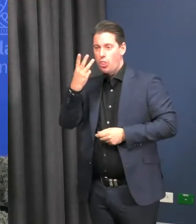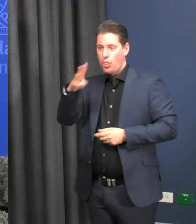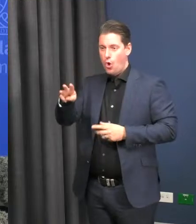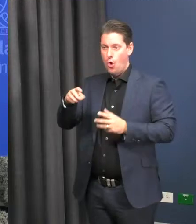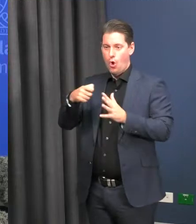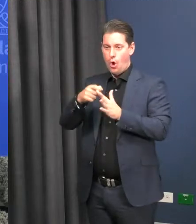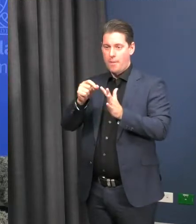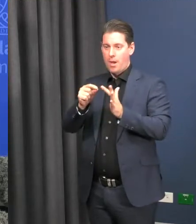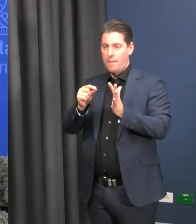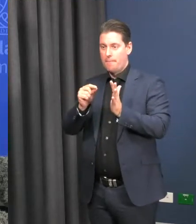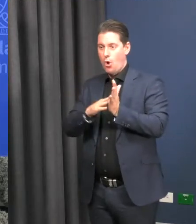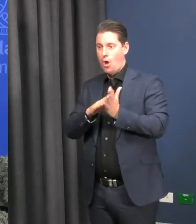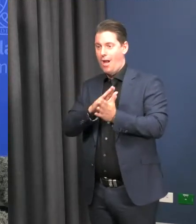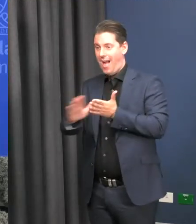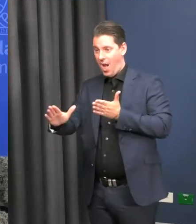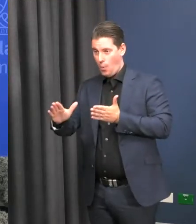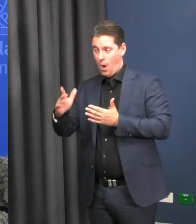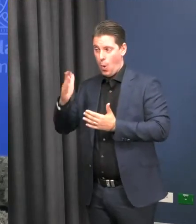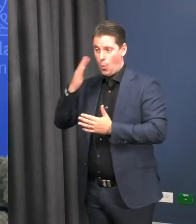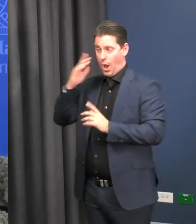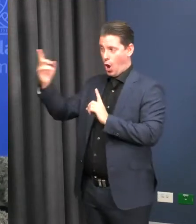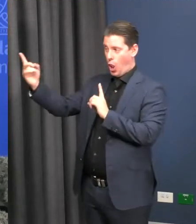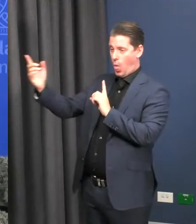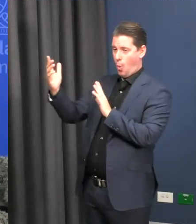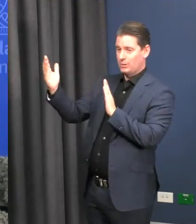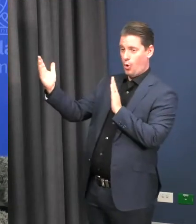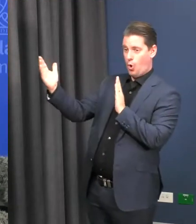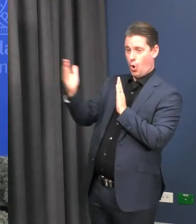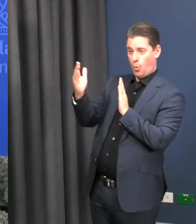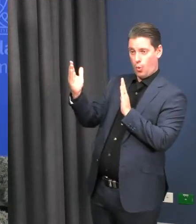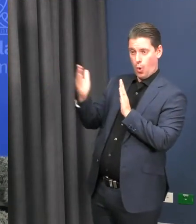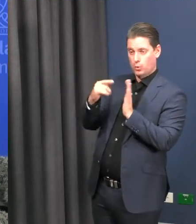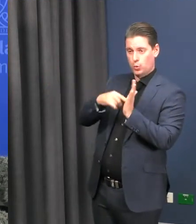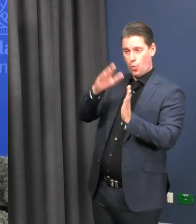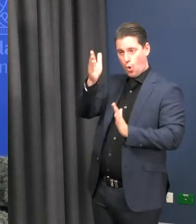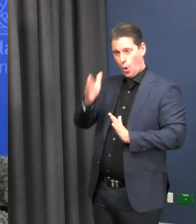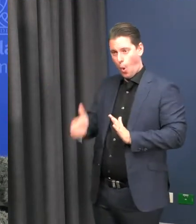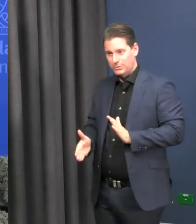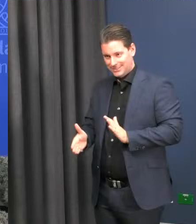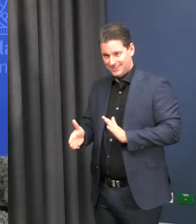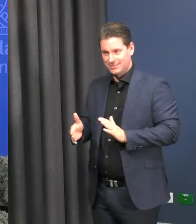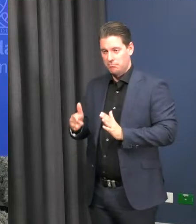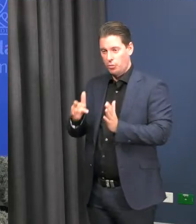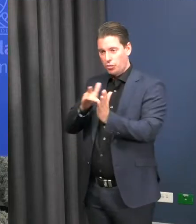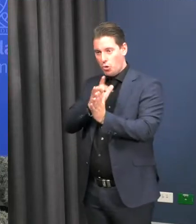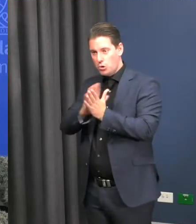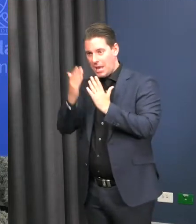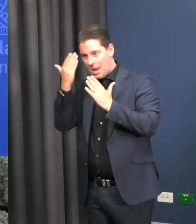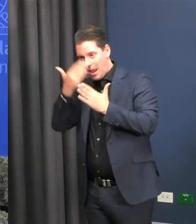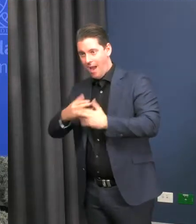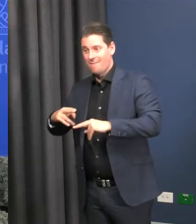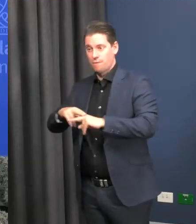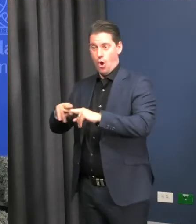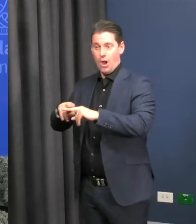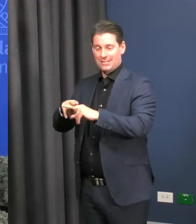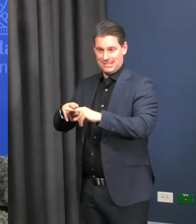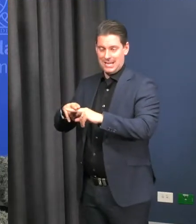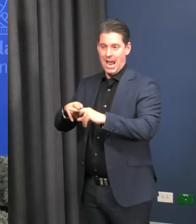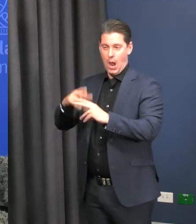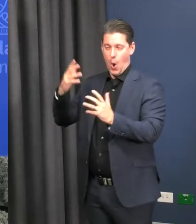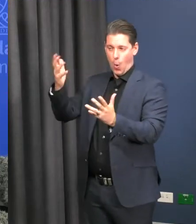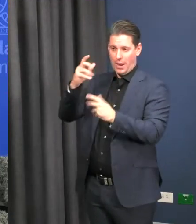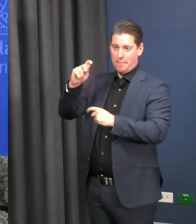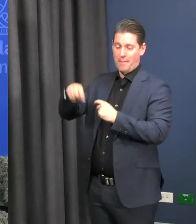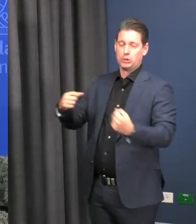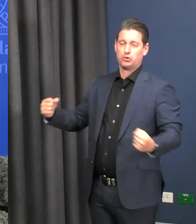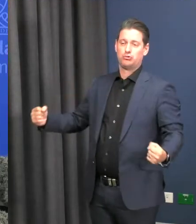hour gusts, as Alfred approaches the coast and crosses later on Thursday and into Friday. This is particularly